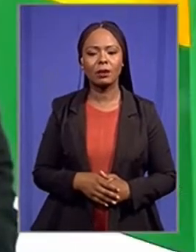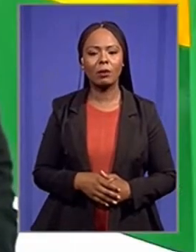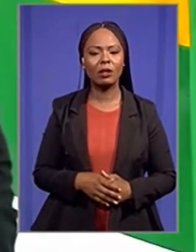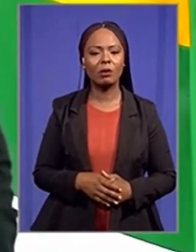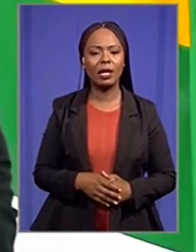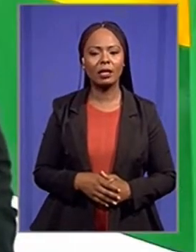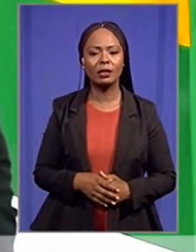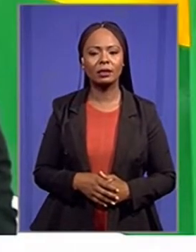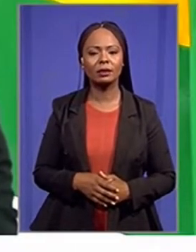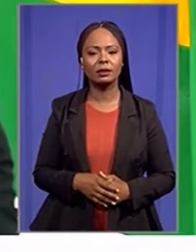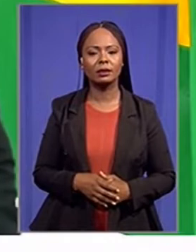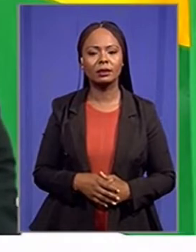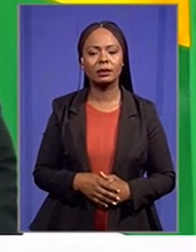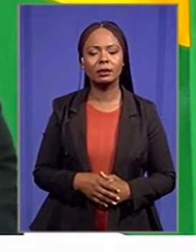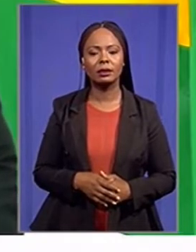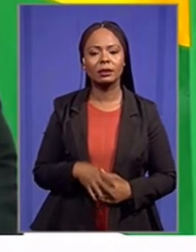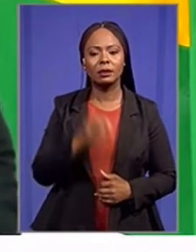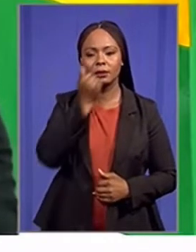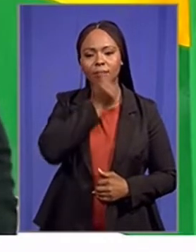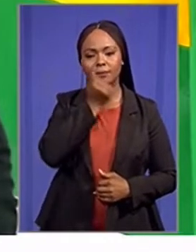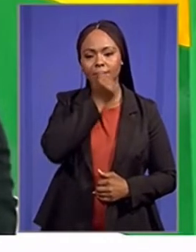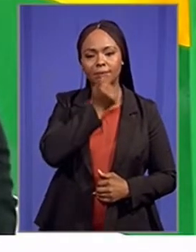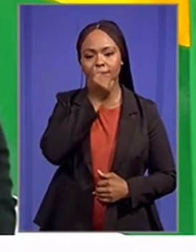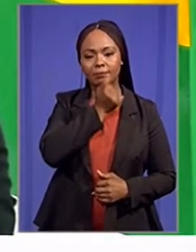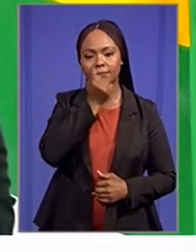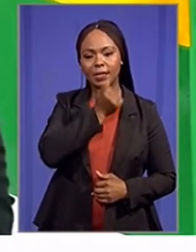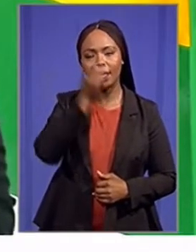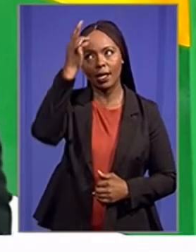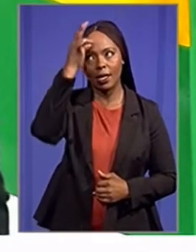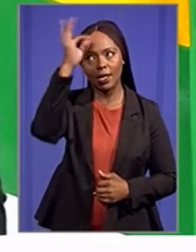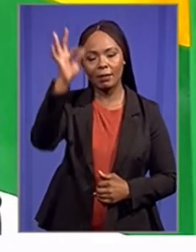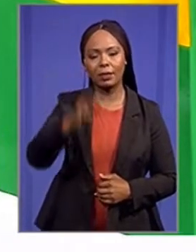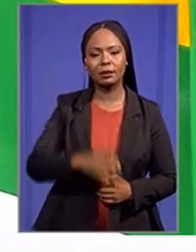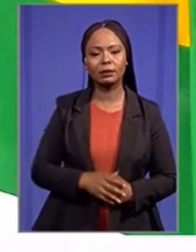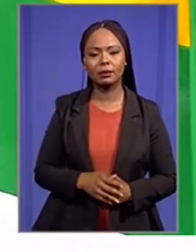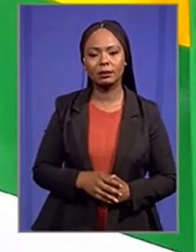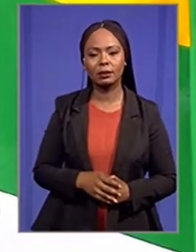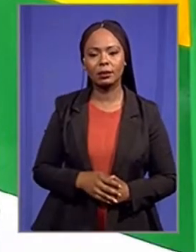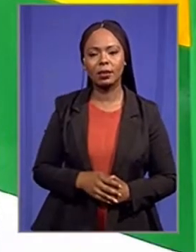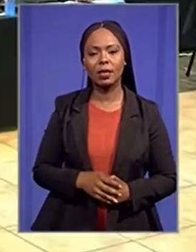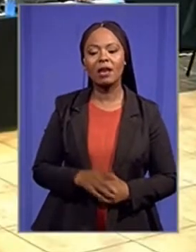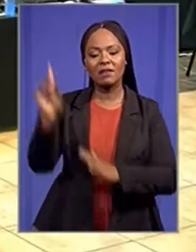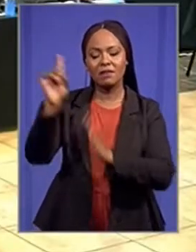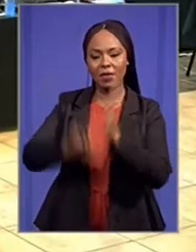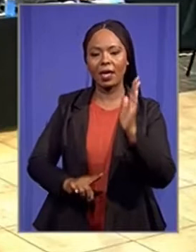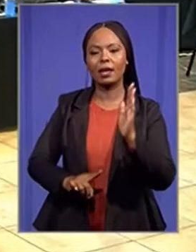government. Where we have failed you, we want to improve.